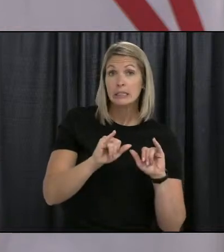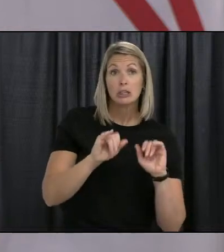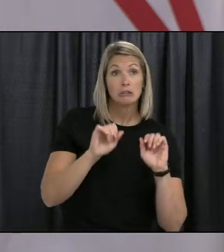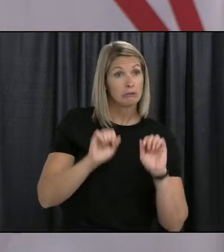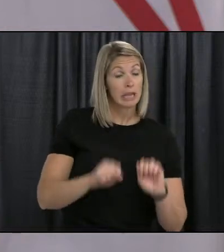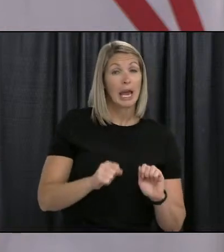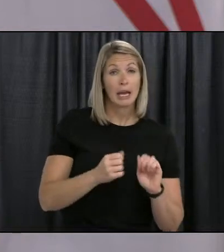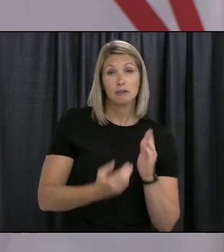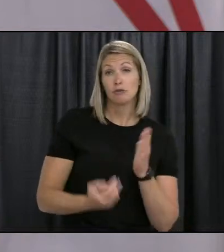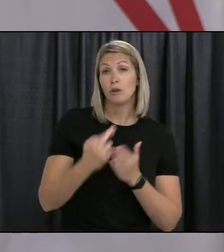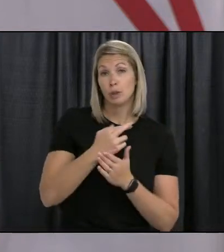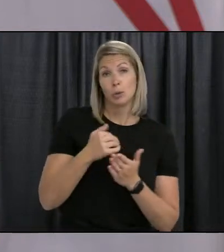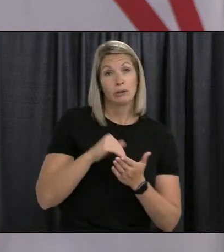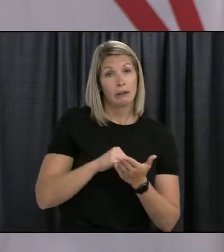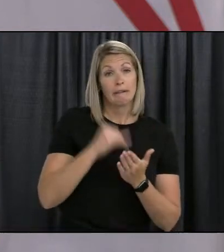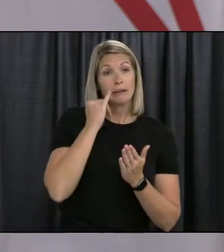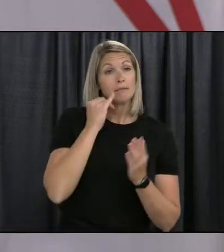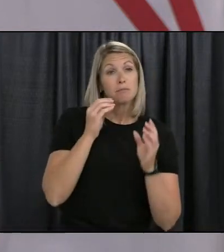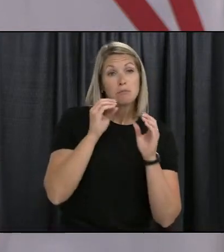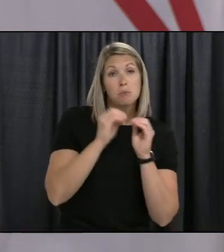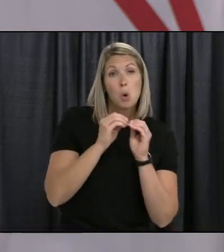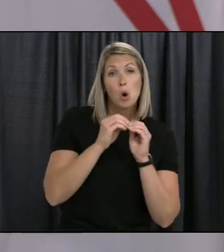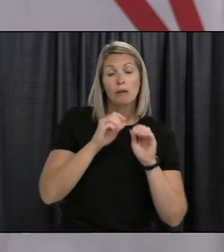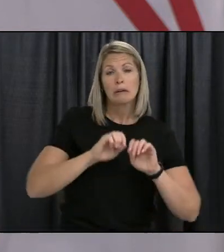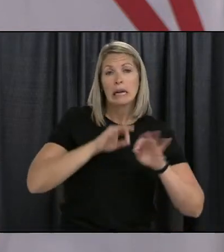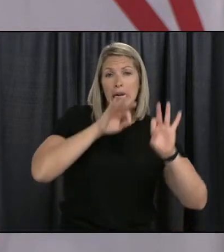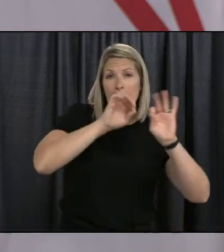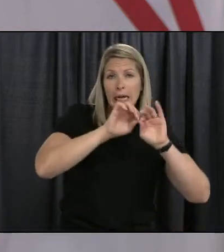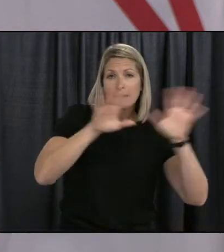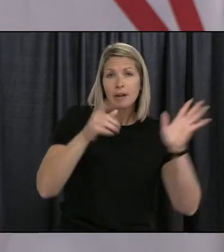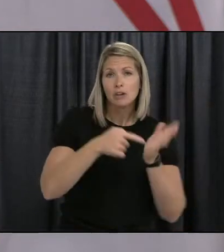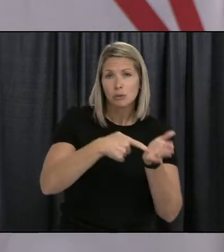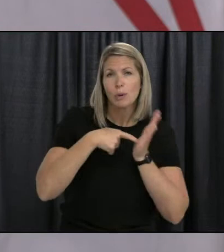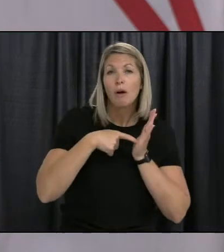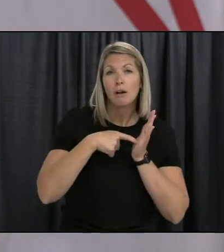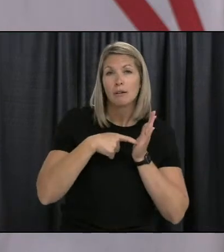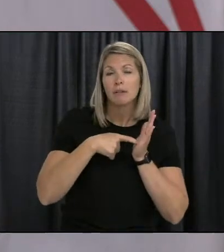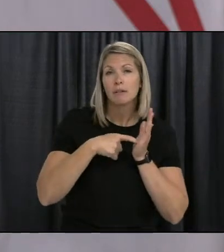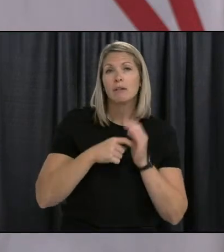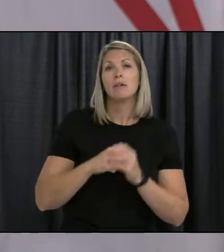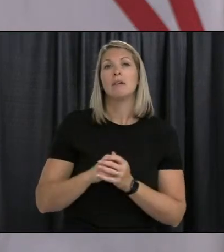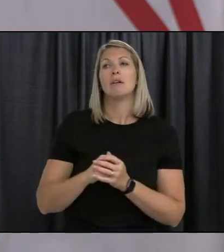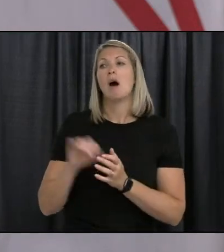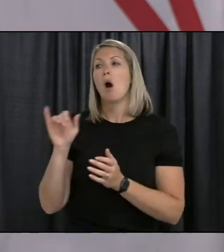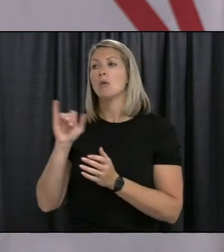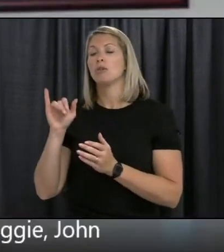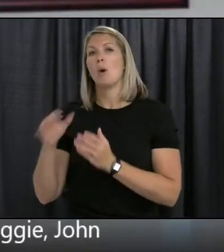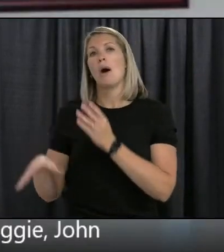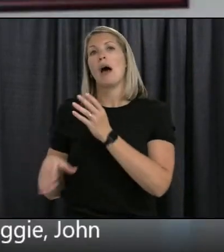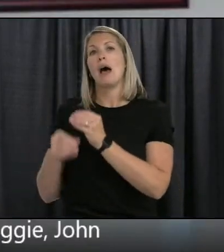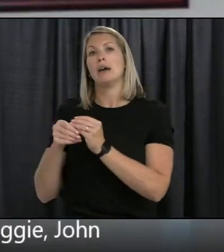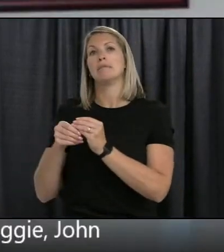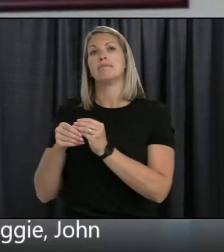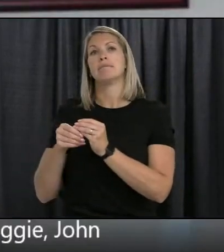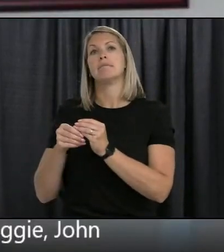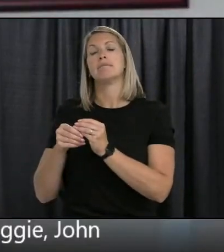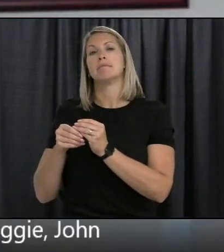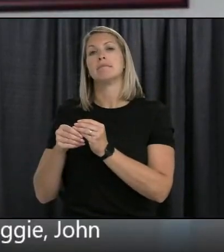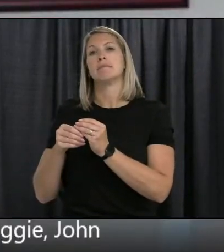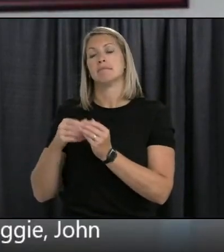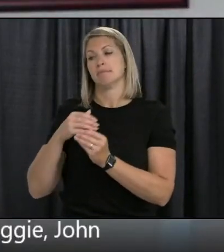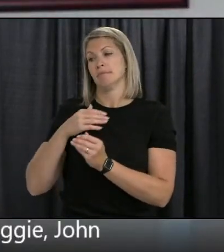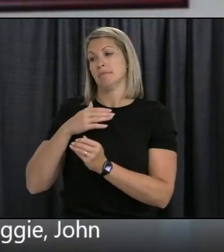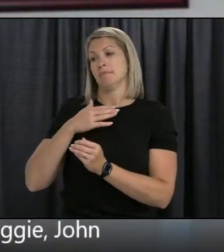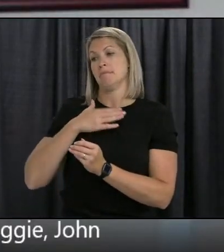clarify something. Absolutely. Thank you. Peter, I think just as context, we have had significant discussions at my level and